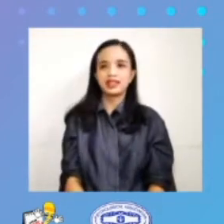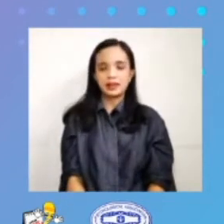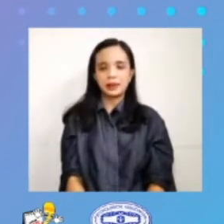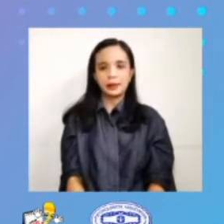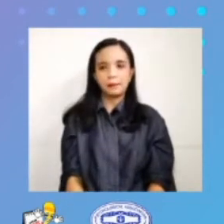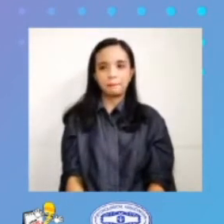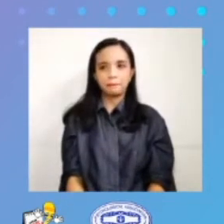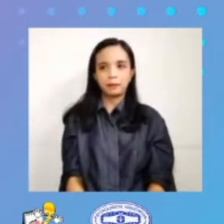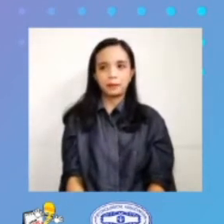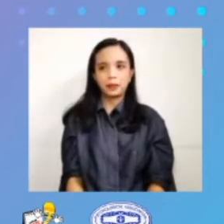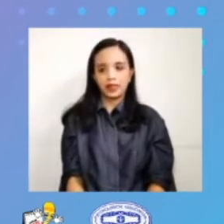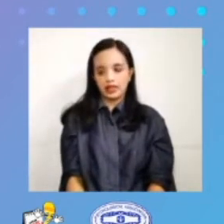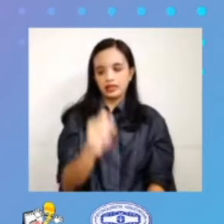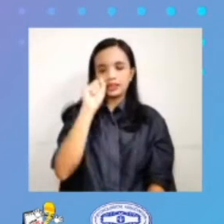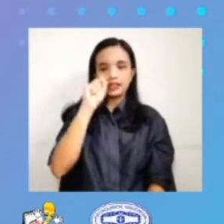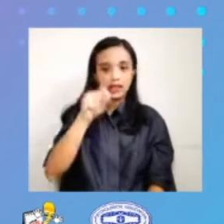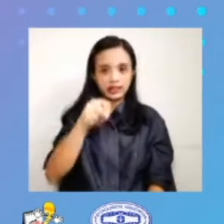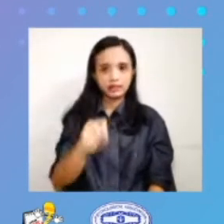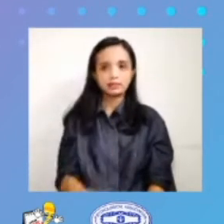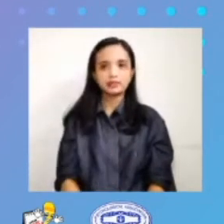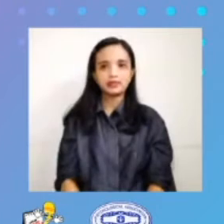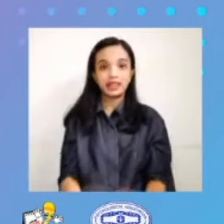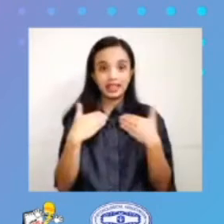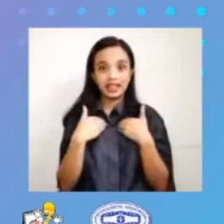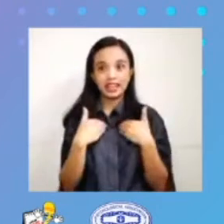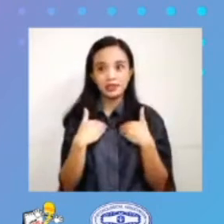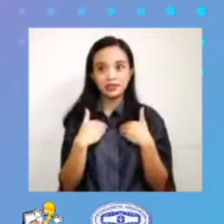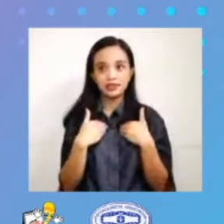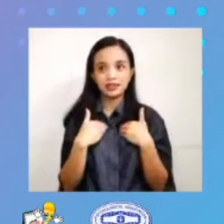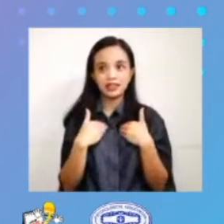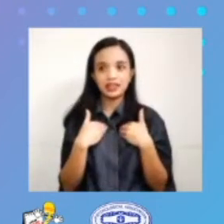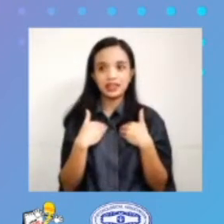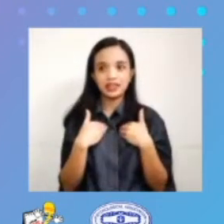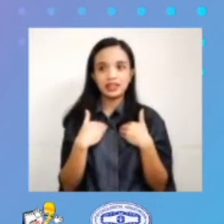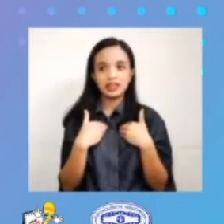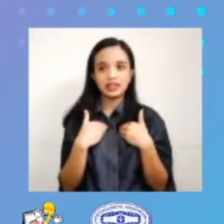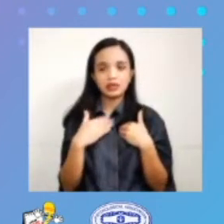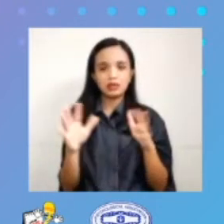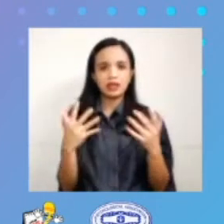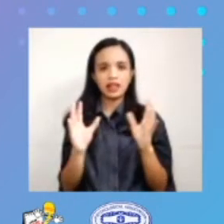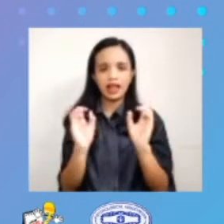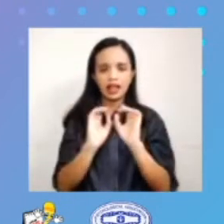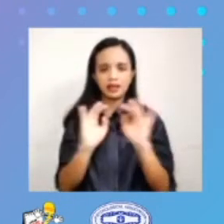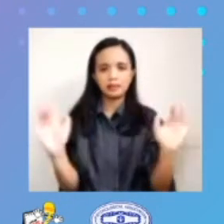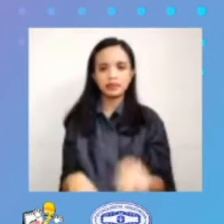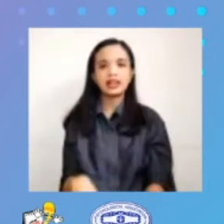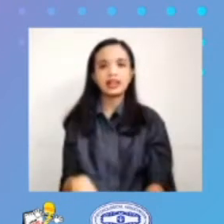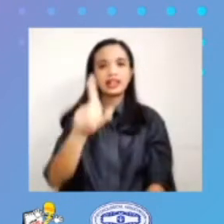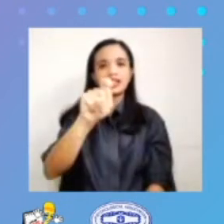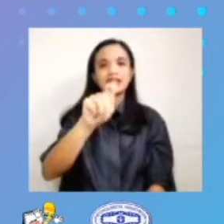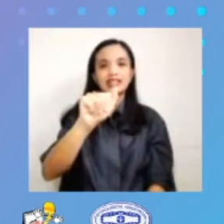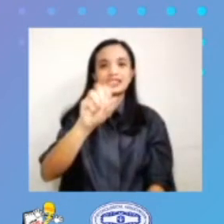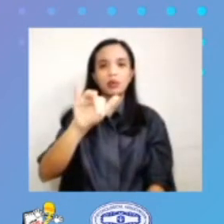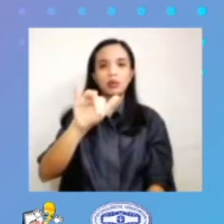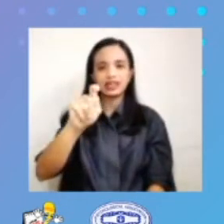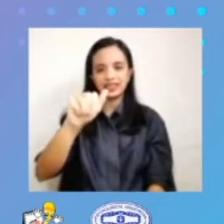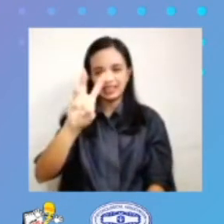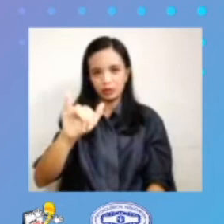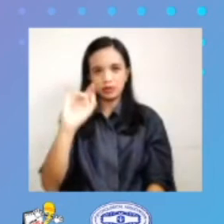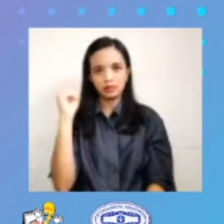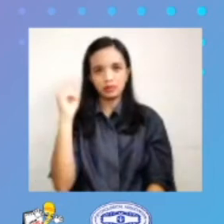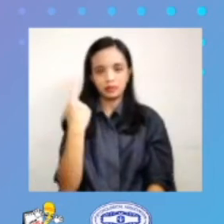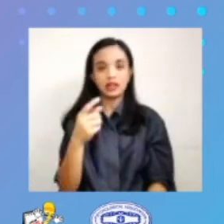themselves. Pero we would like to add to that. We would like to say that a healthy approach or viewpoint sa body